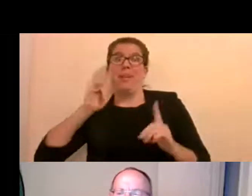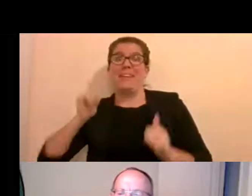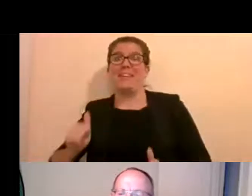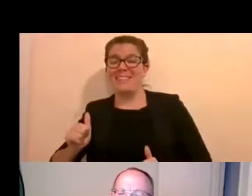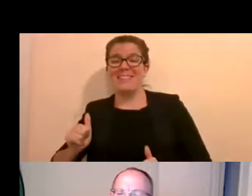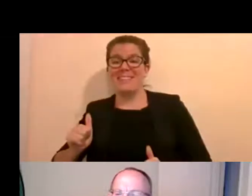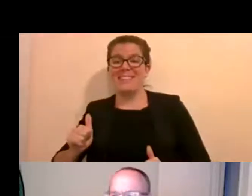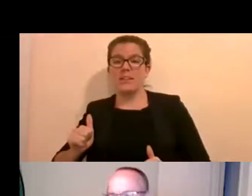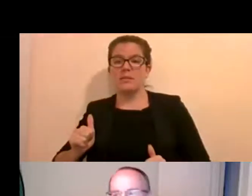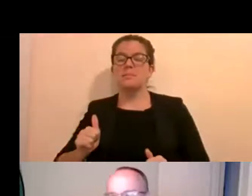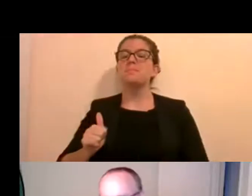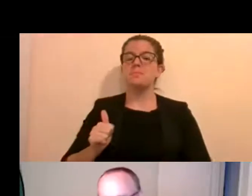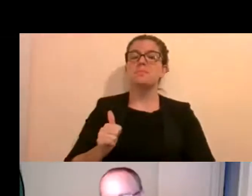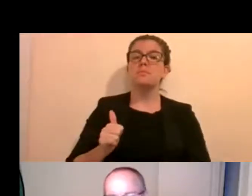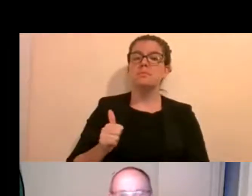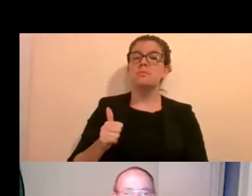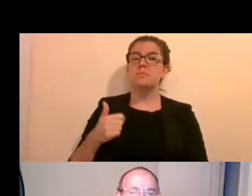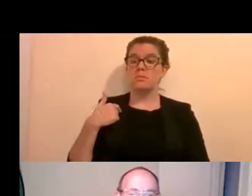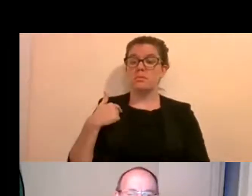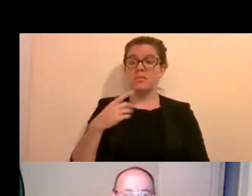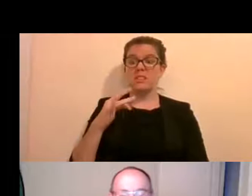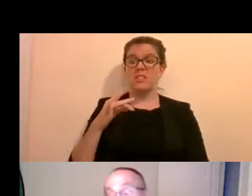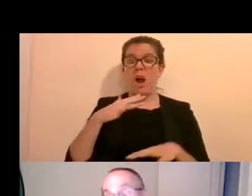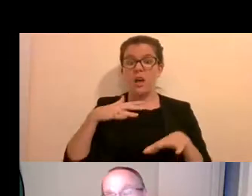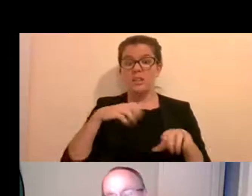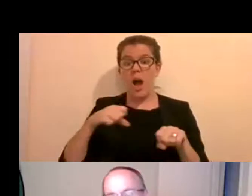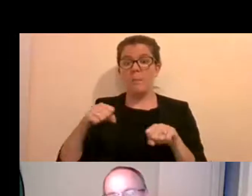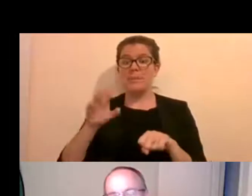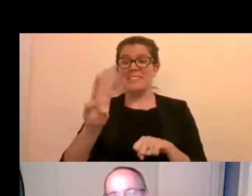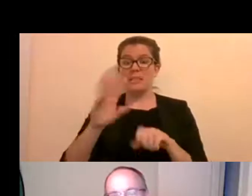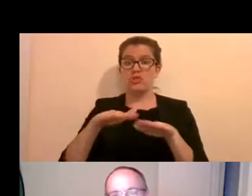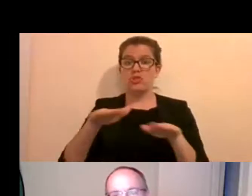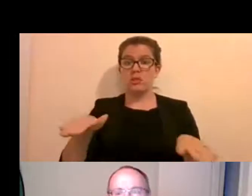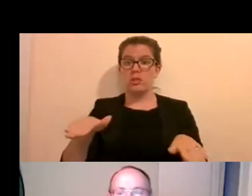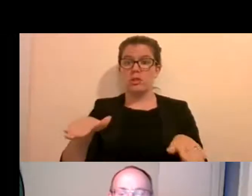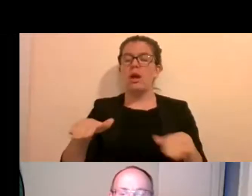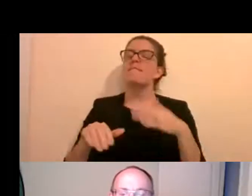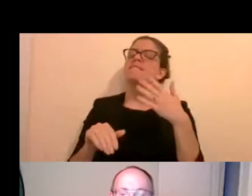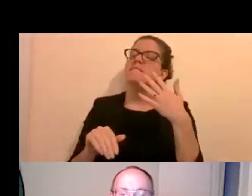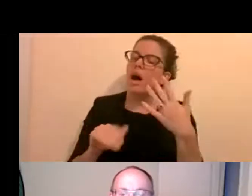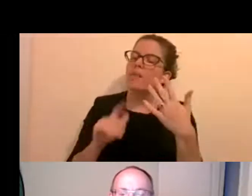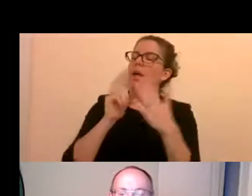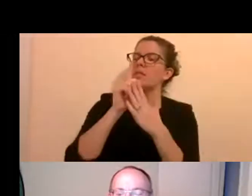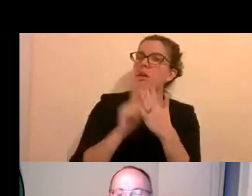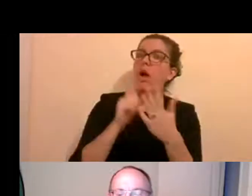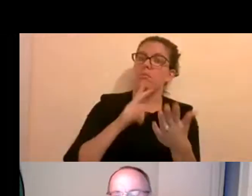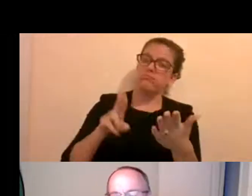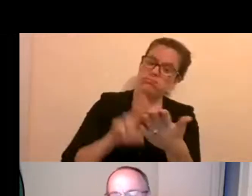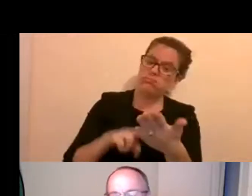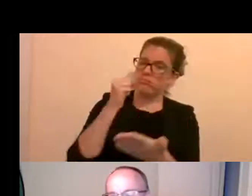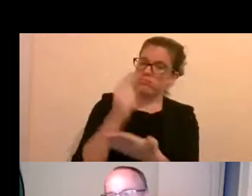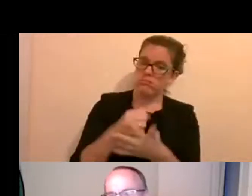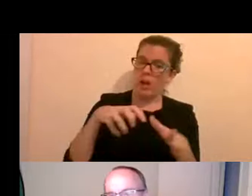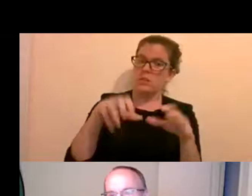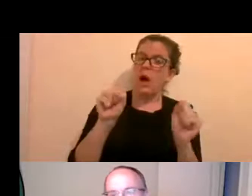we adopted 6 children, by the way, actually 5 of them officially, and one of them who's been